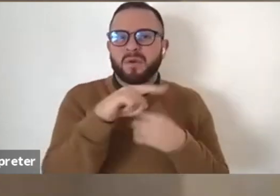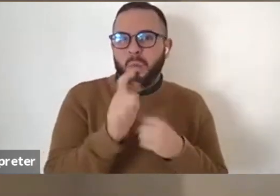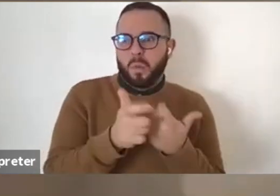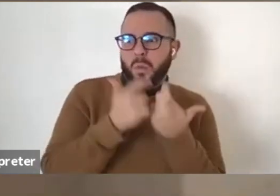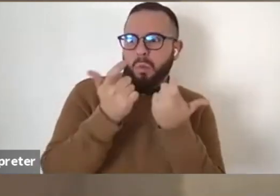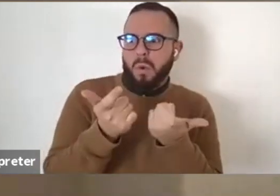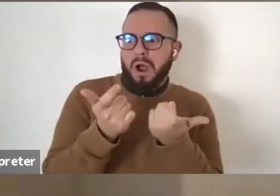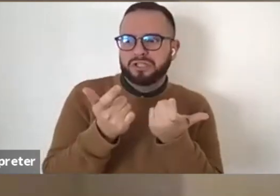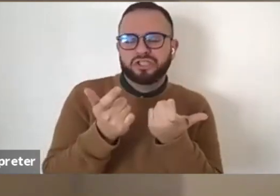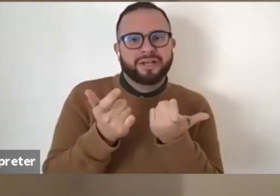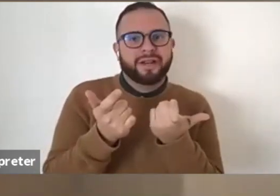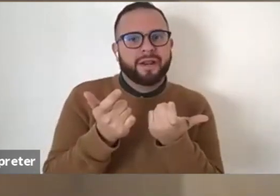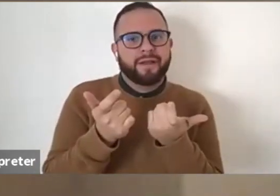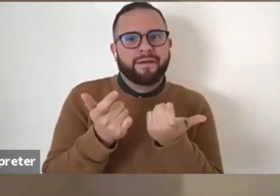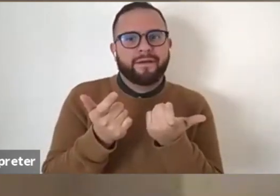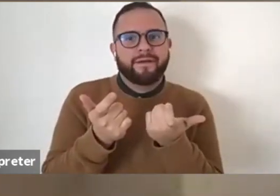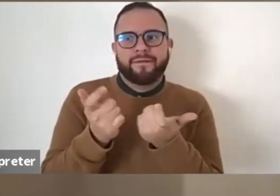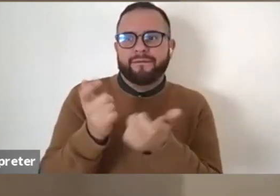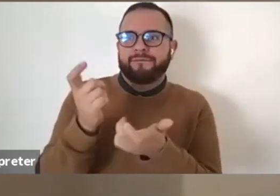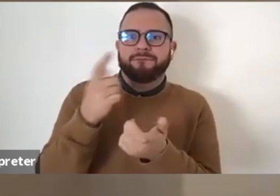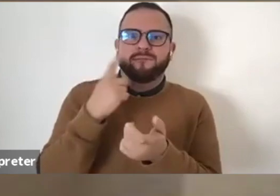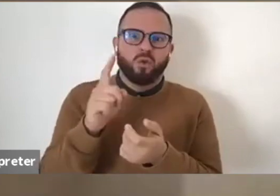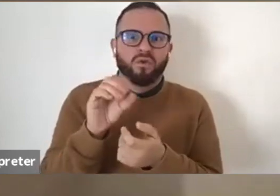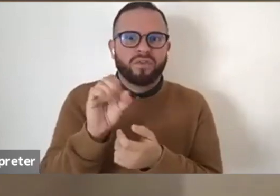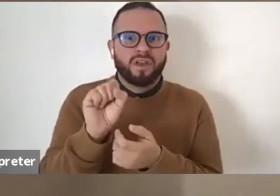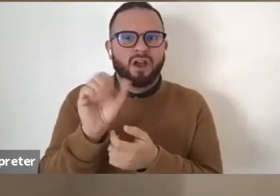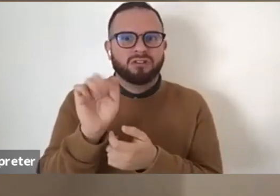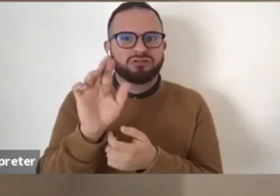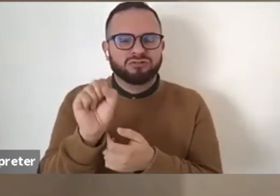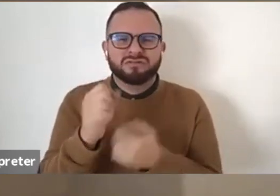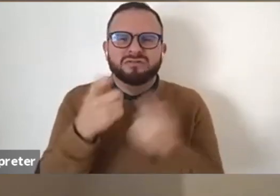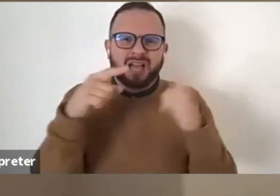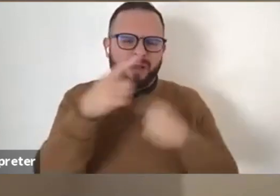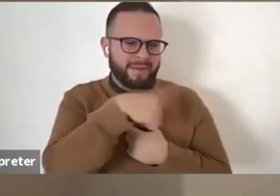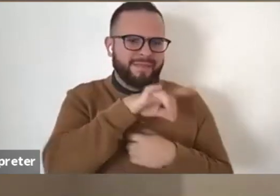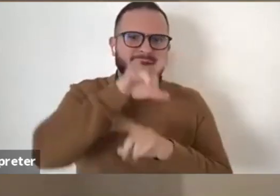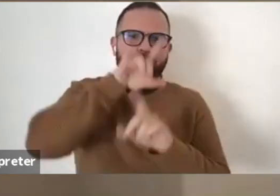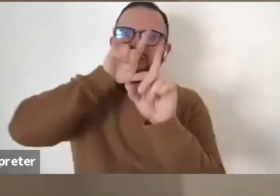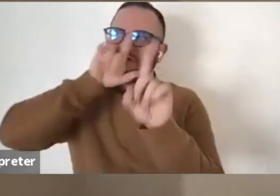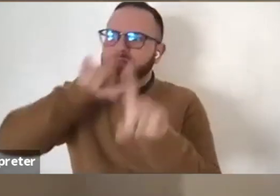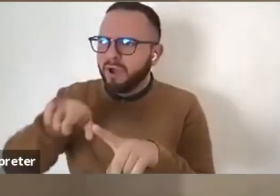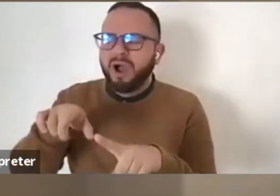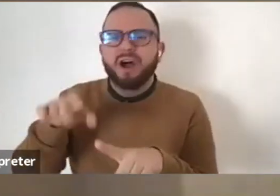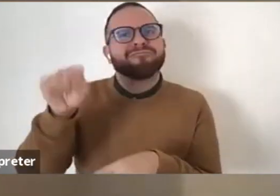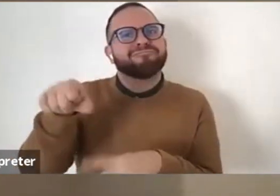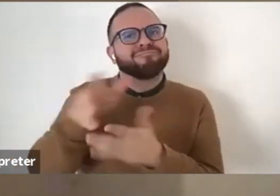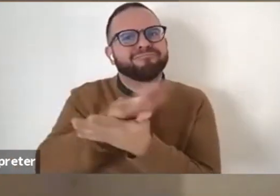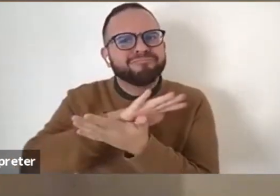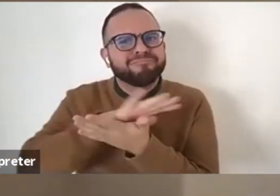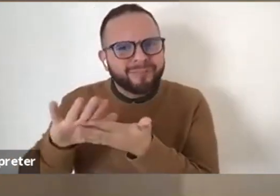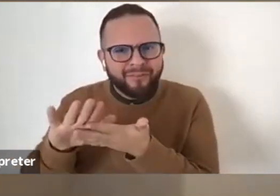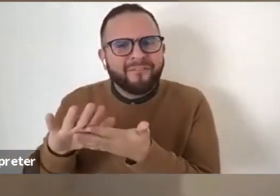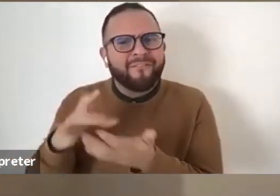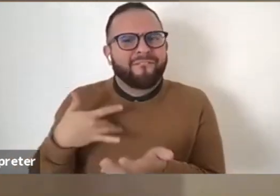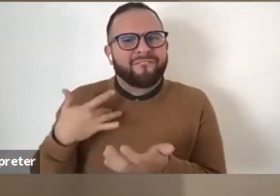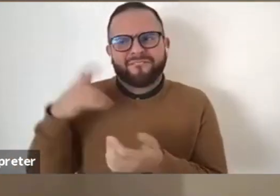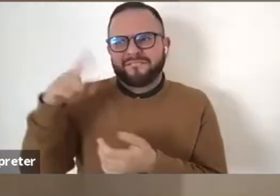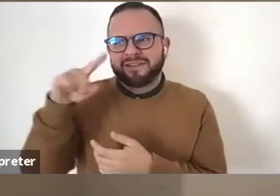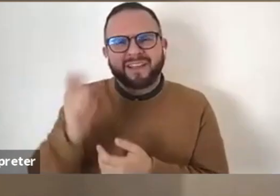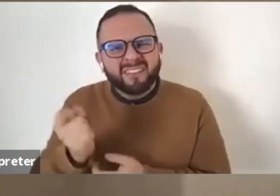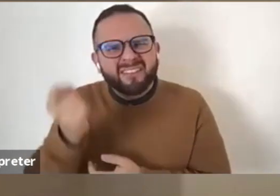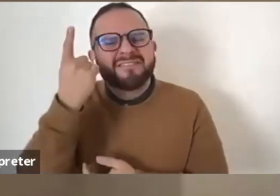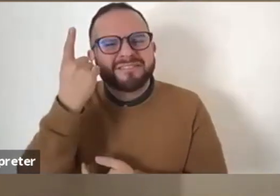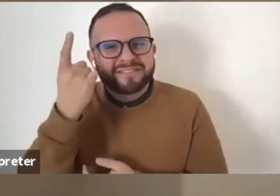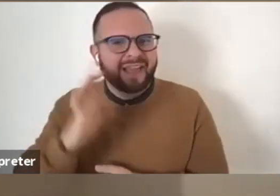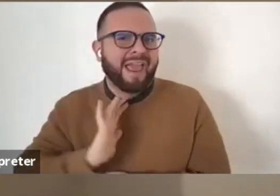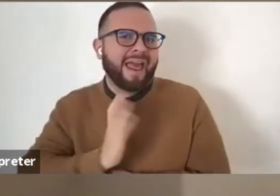for the Oscars, we have very nice response to the film. They really understand what we are talking